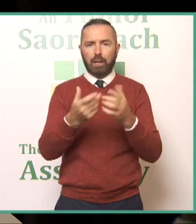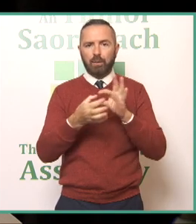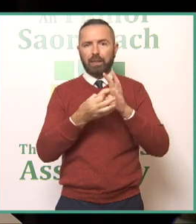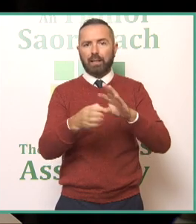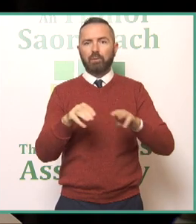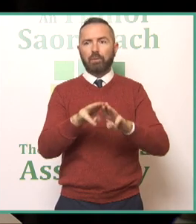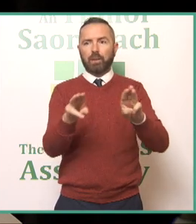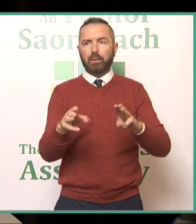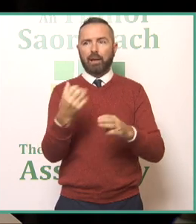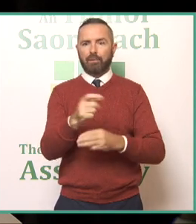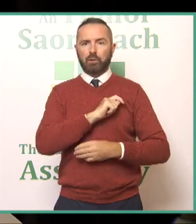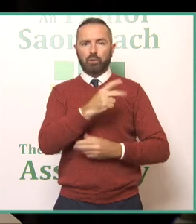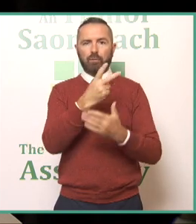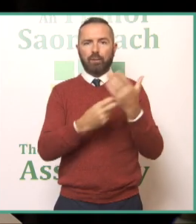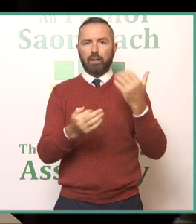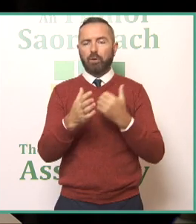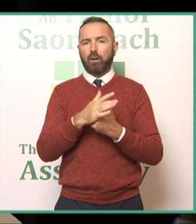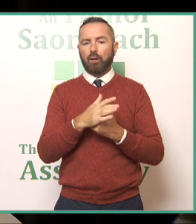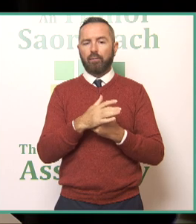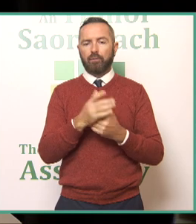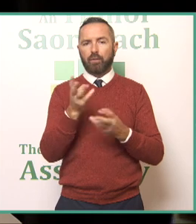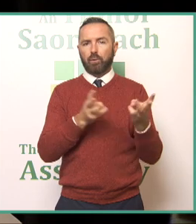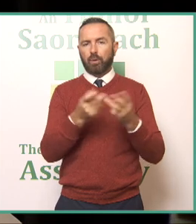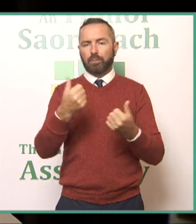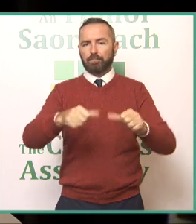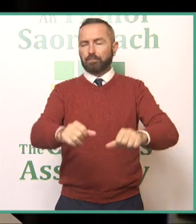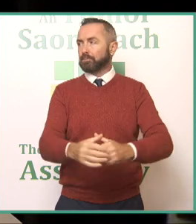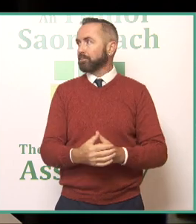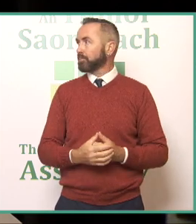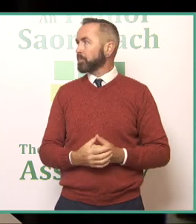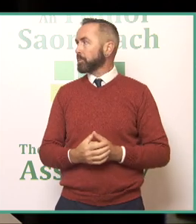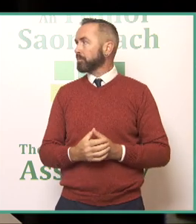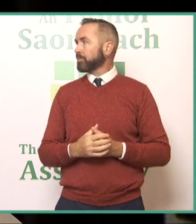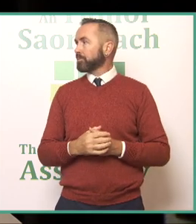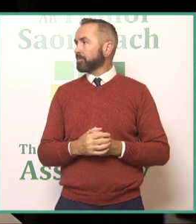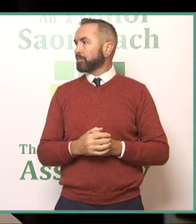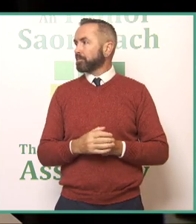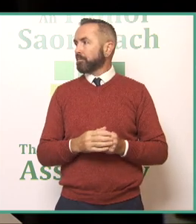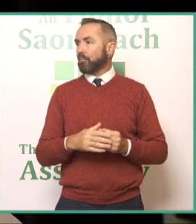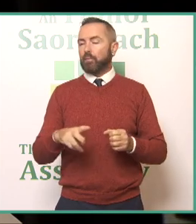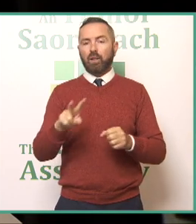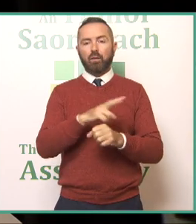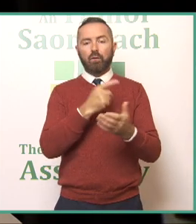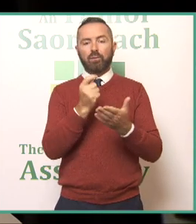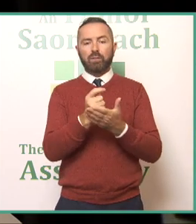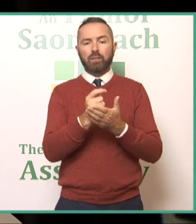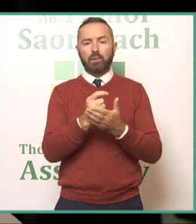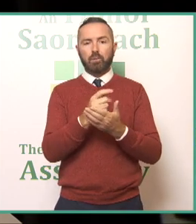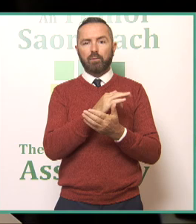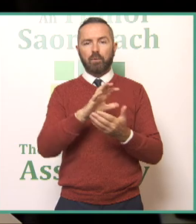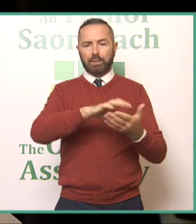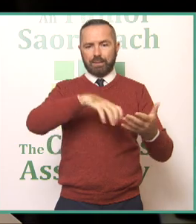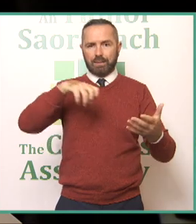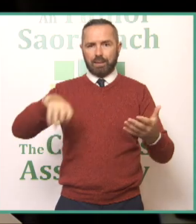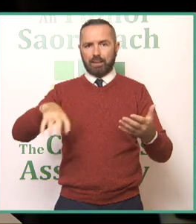ground to get the true value of the work. So over time, we've gone from dig to dam. So, you know,